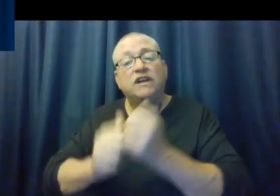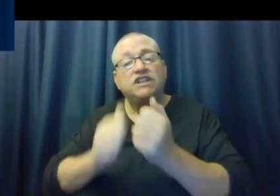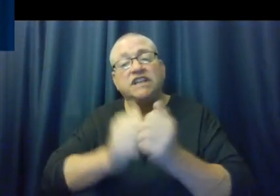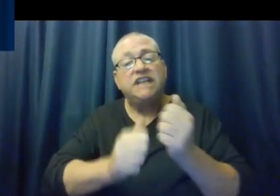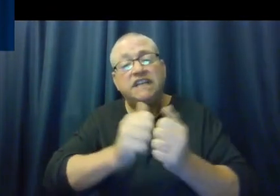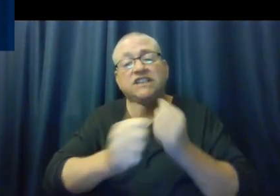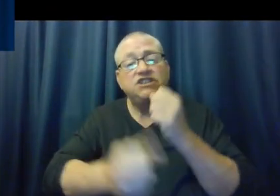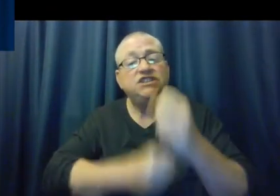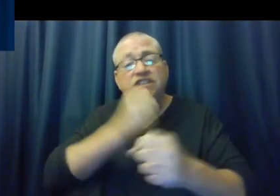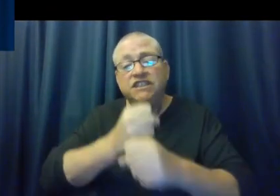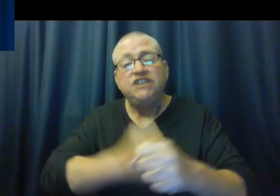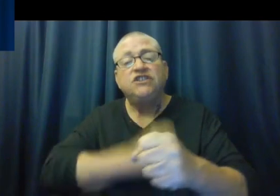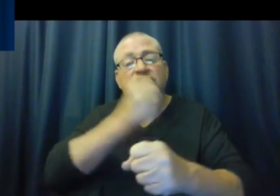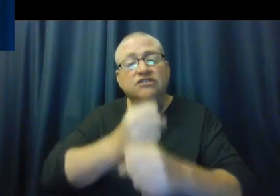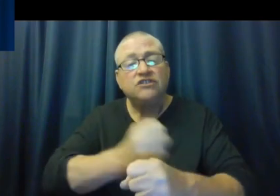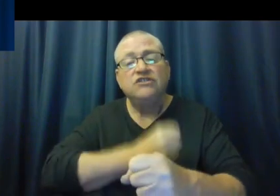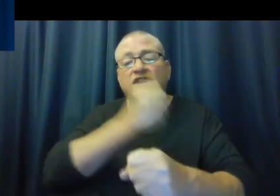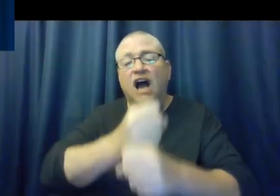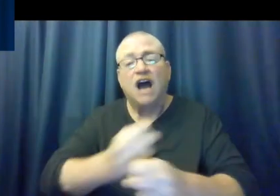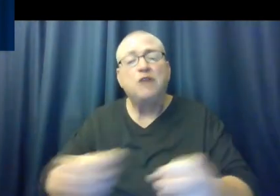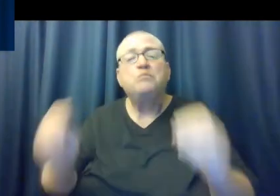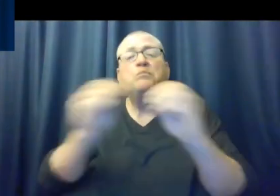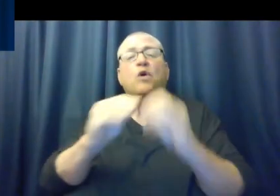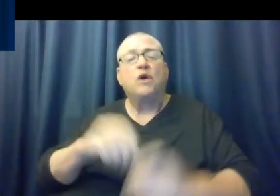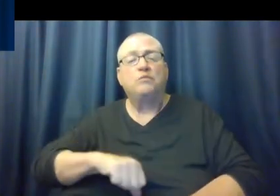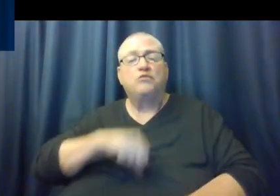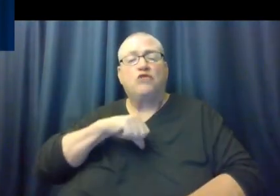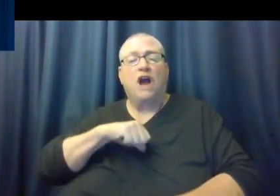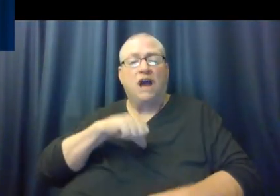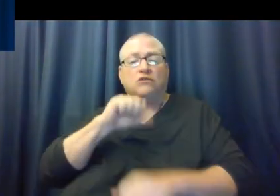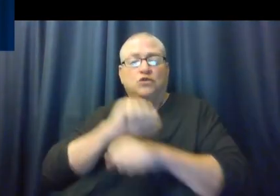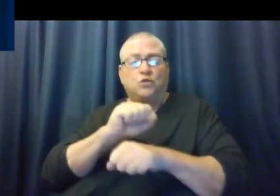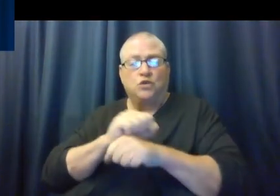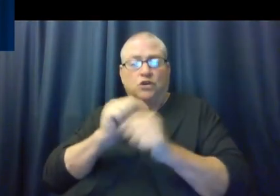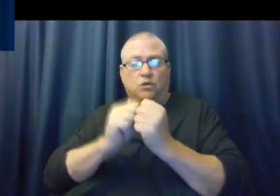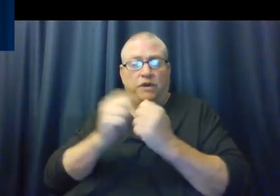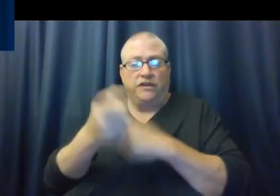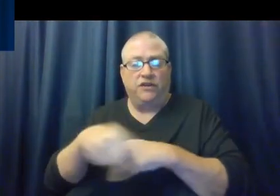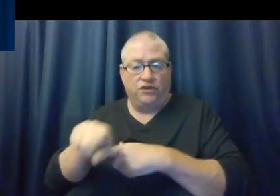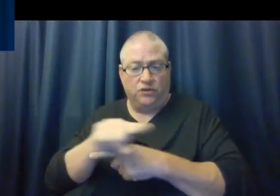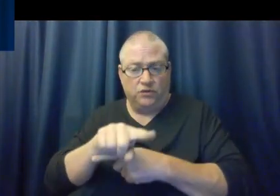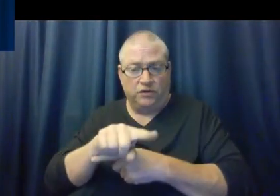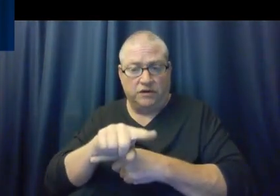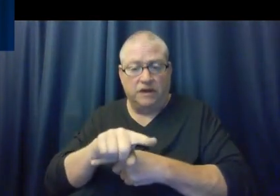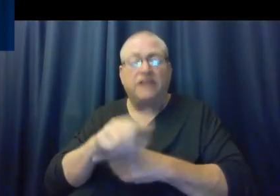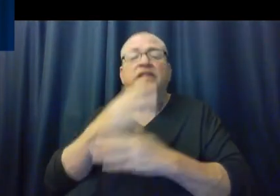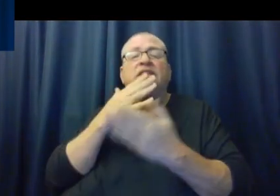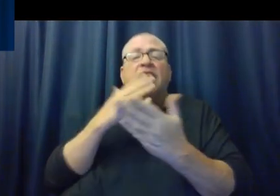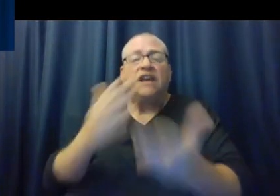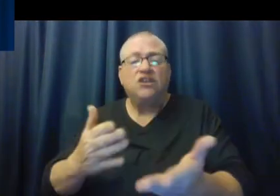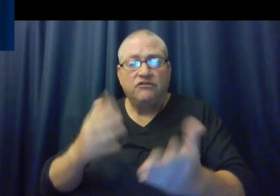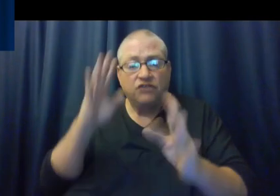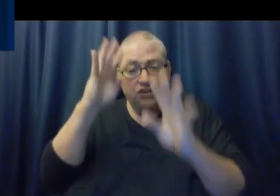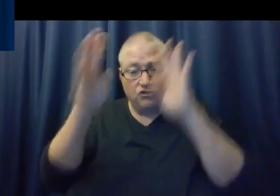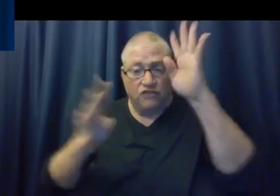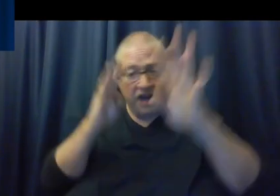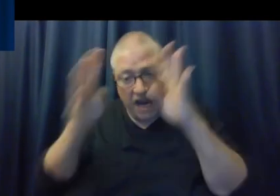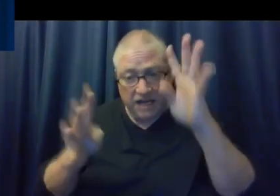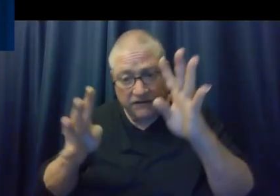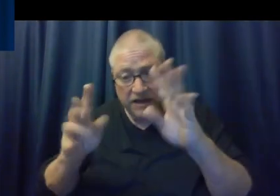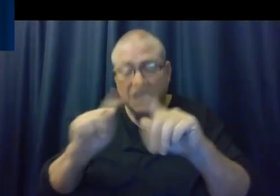you. Thank you for the commitment, the creativity, and the teamwork you bring to your work throughout the